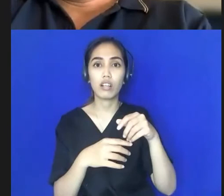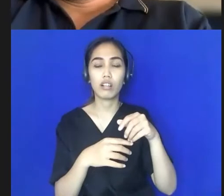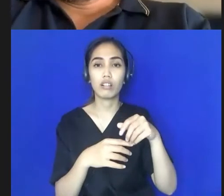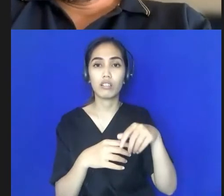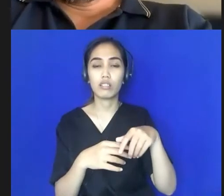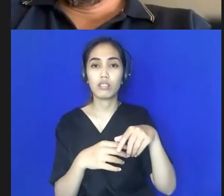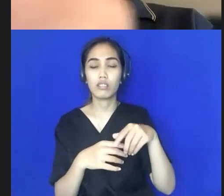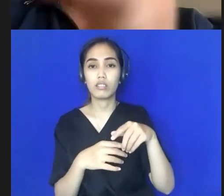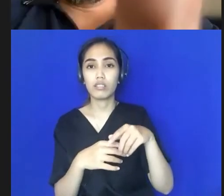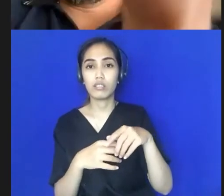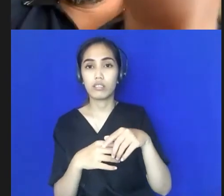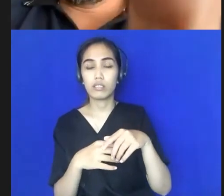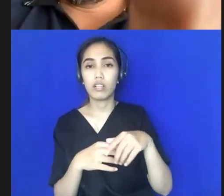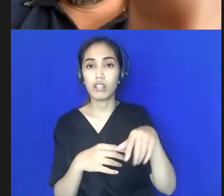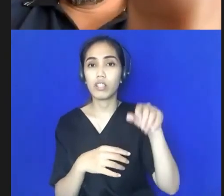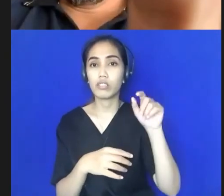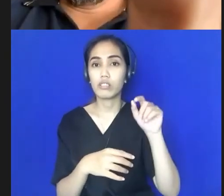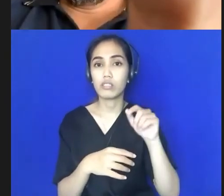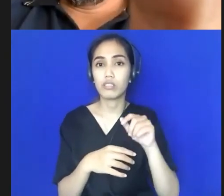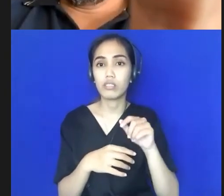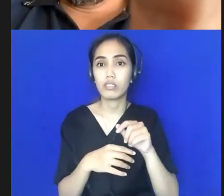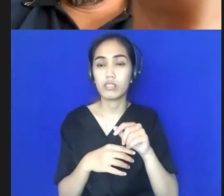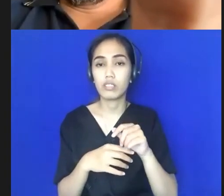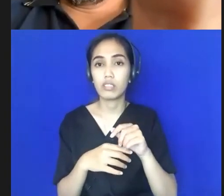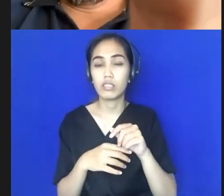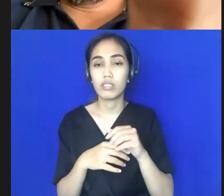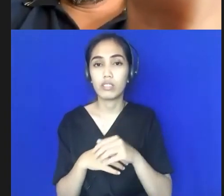city. So as well as, you know, the